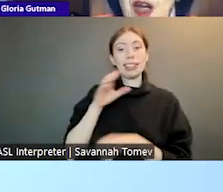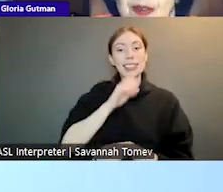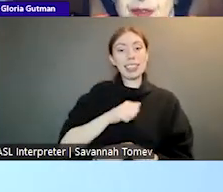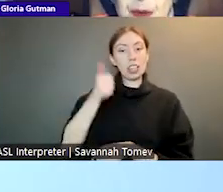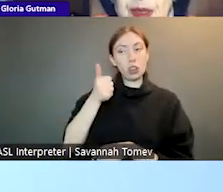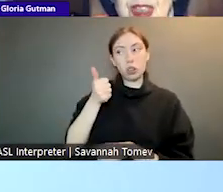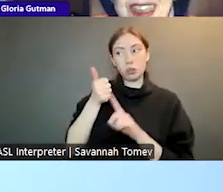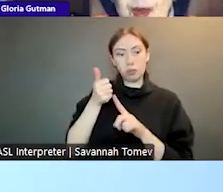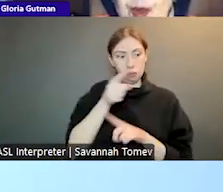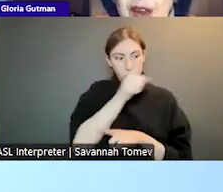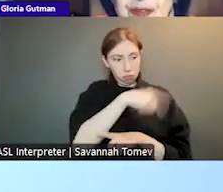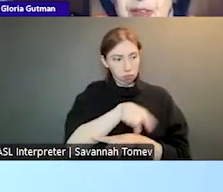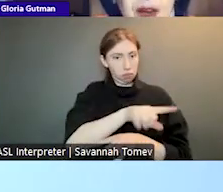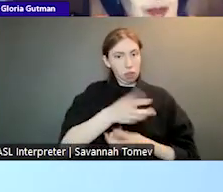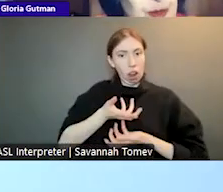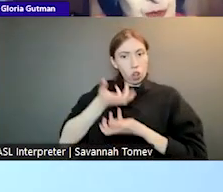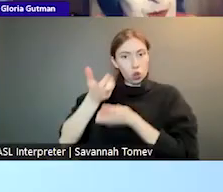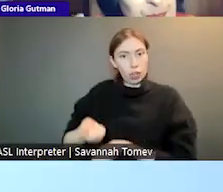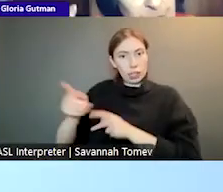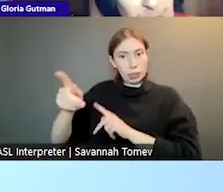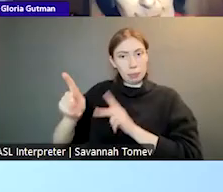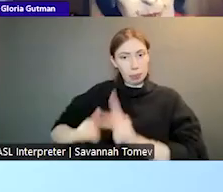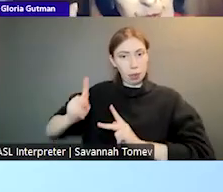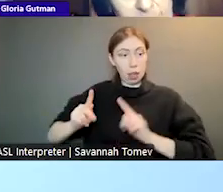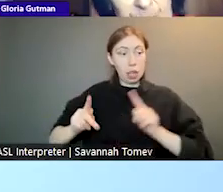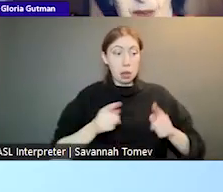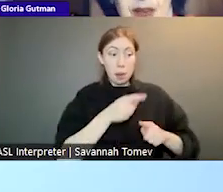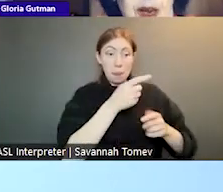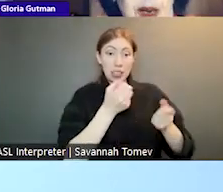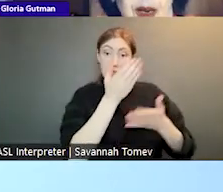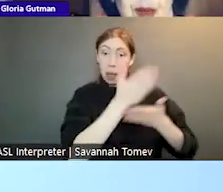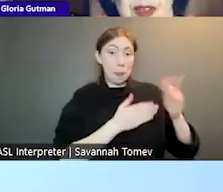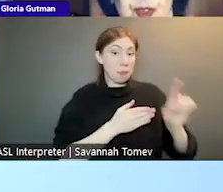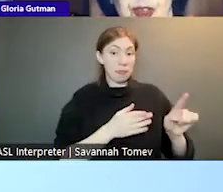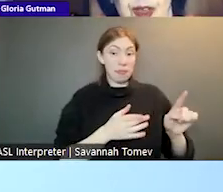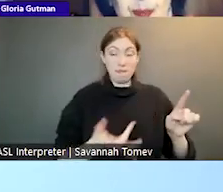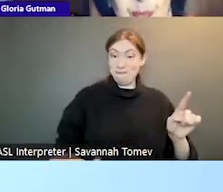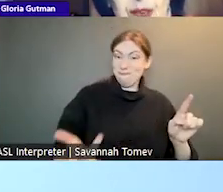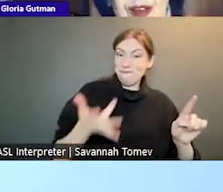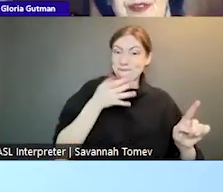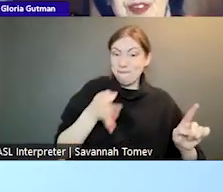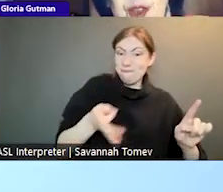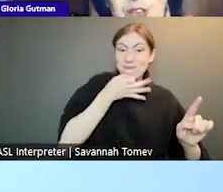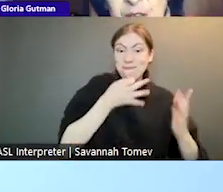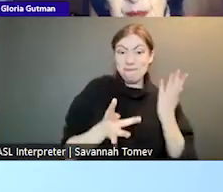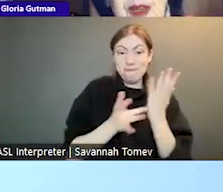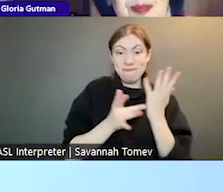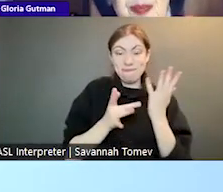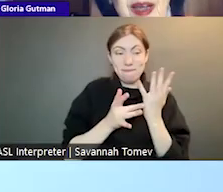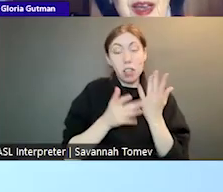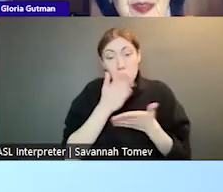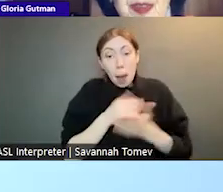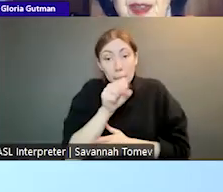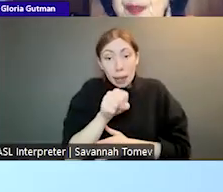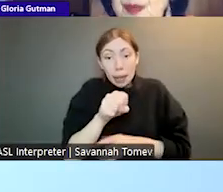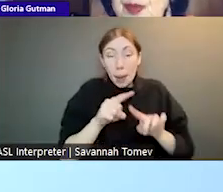are not very techno savvy. Others are pretty good and still can be fished in